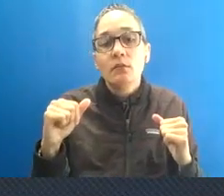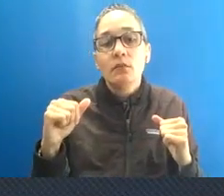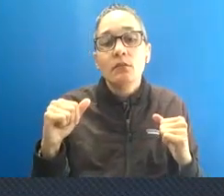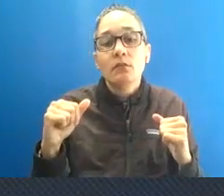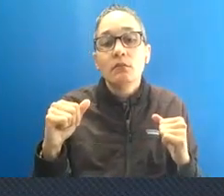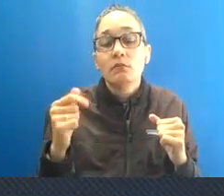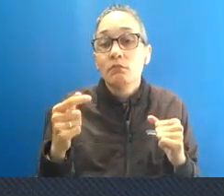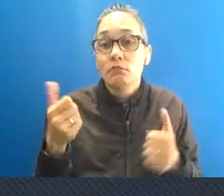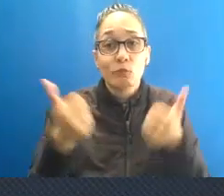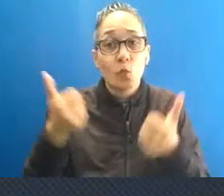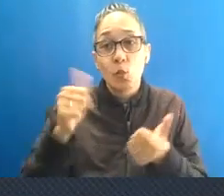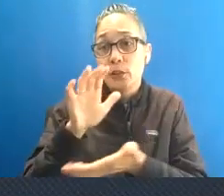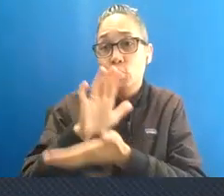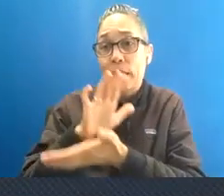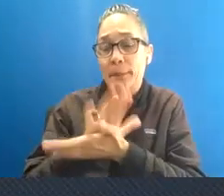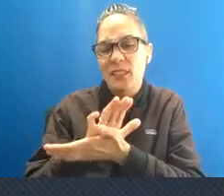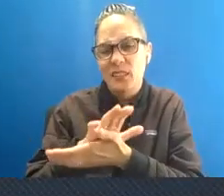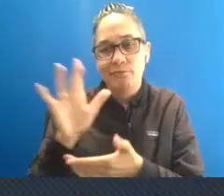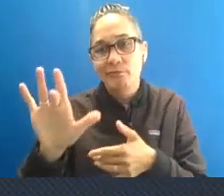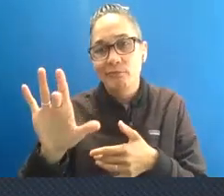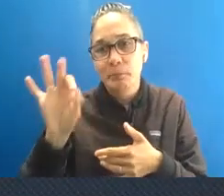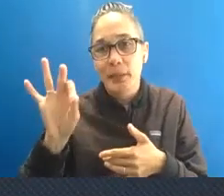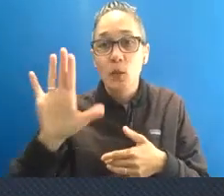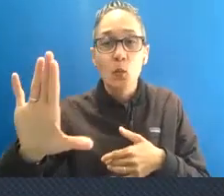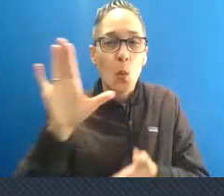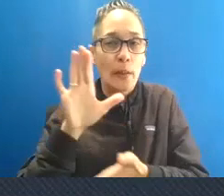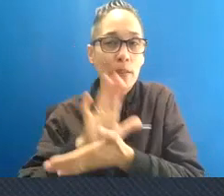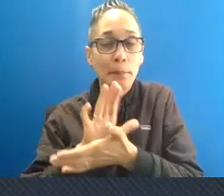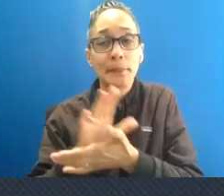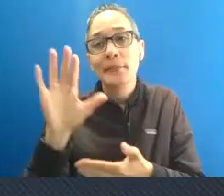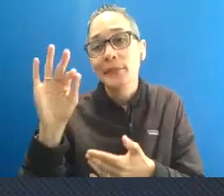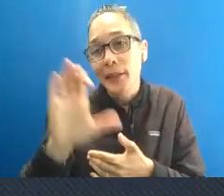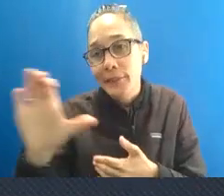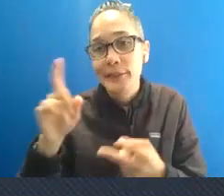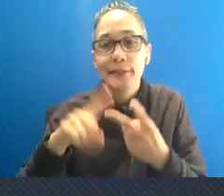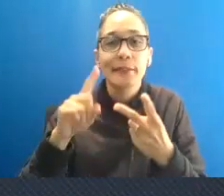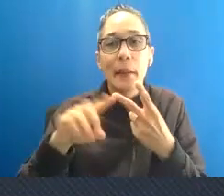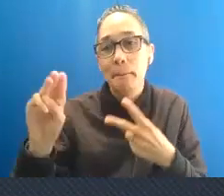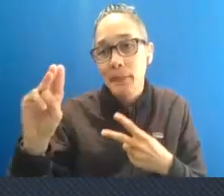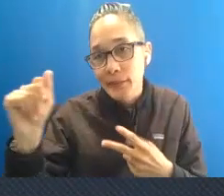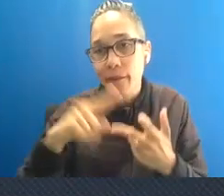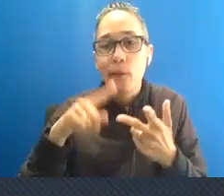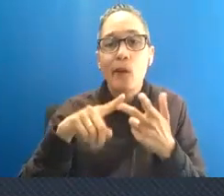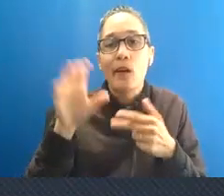And for primary campus, you're going to select the campus that you most likely will be attending.